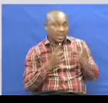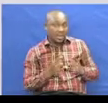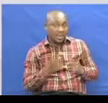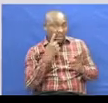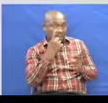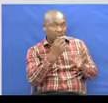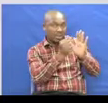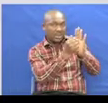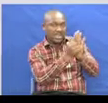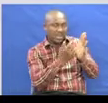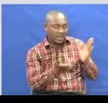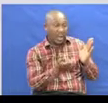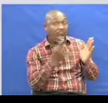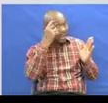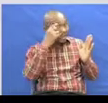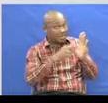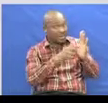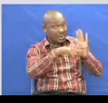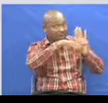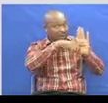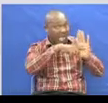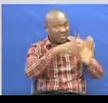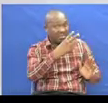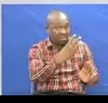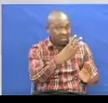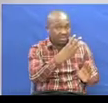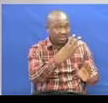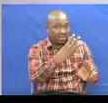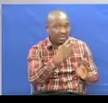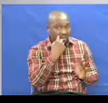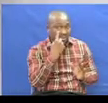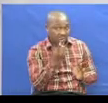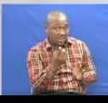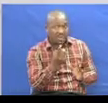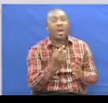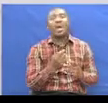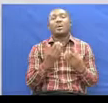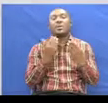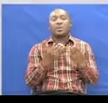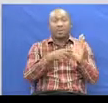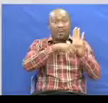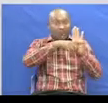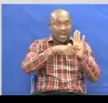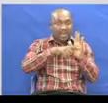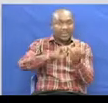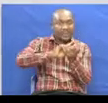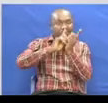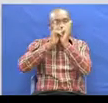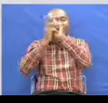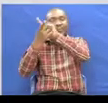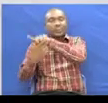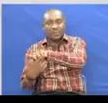it is -3, -3. So when this -3 is going to another side, is